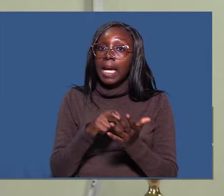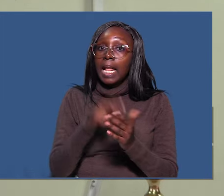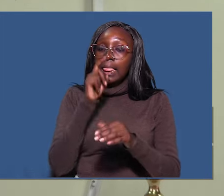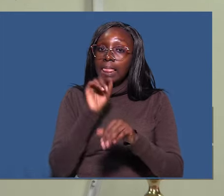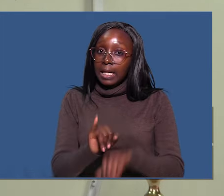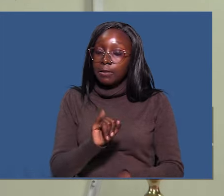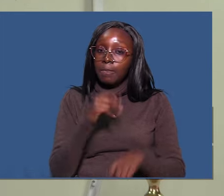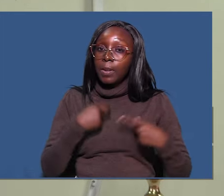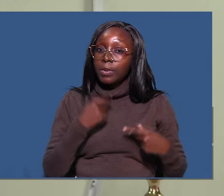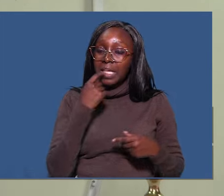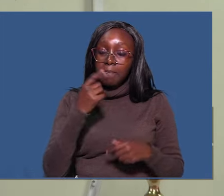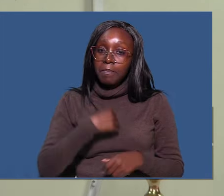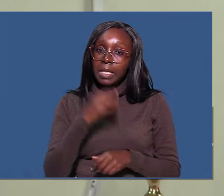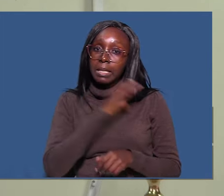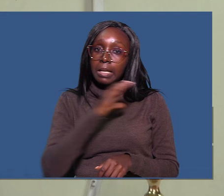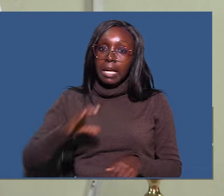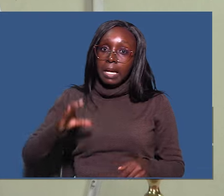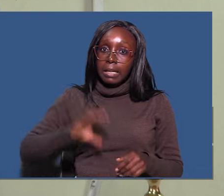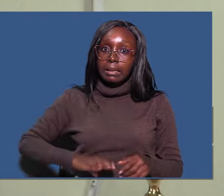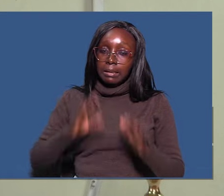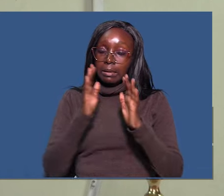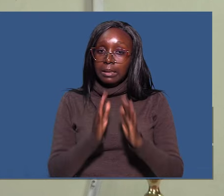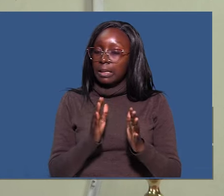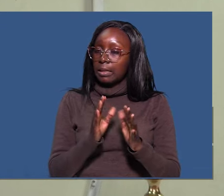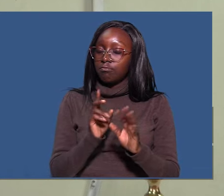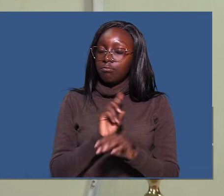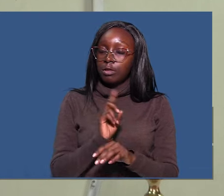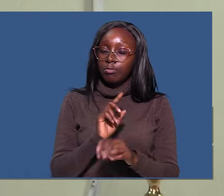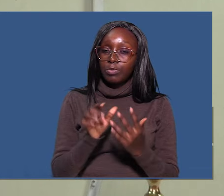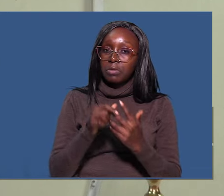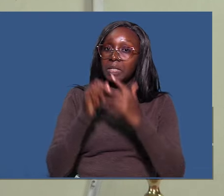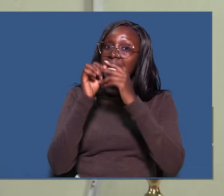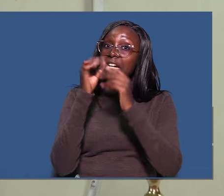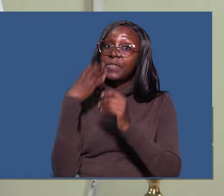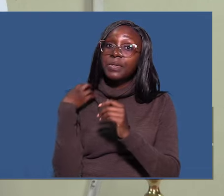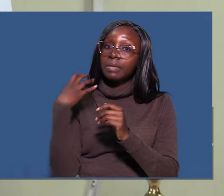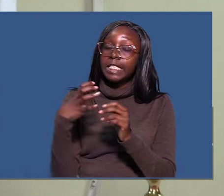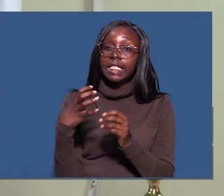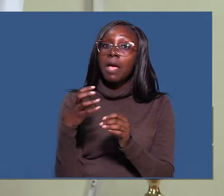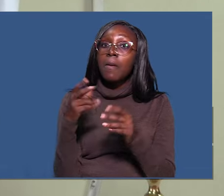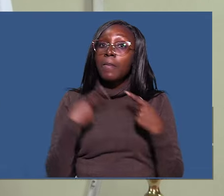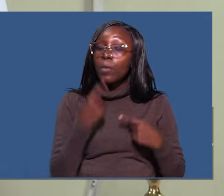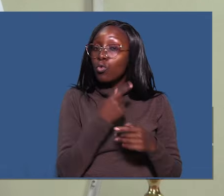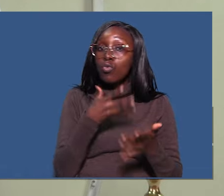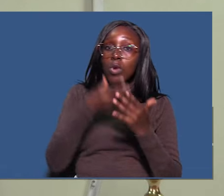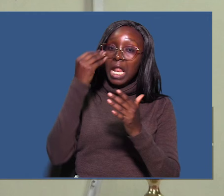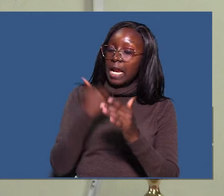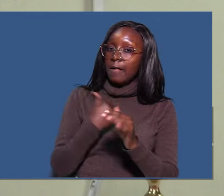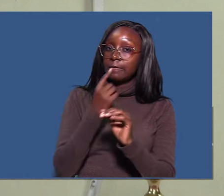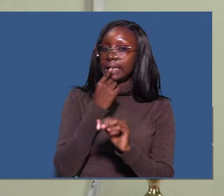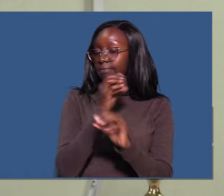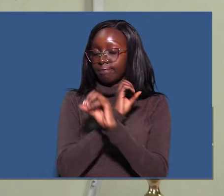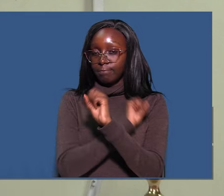popular, especially among the educated and wealthy members of the Jewish community. For Paul, therefore, as a